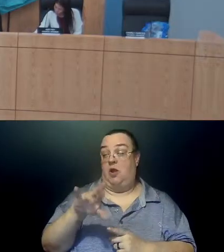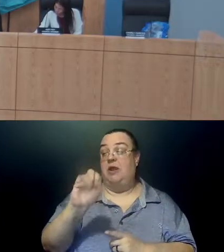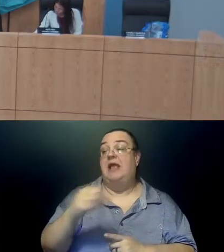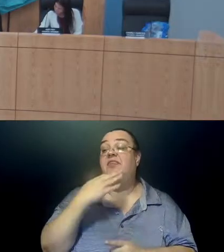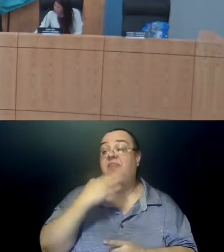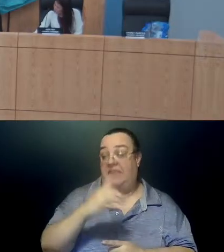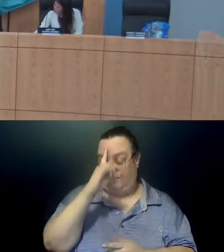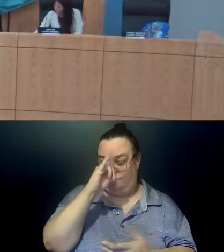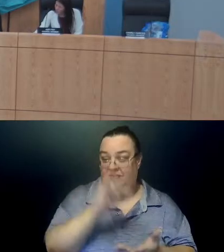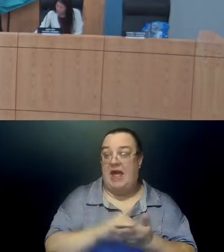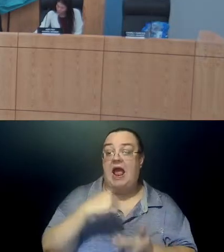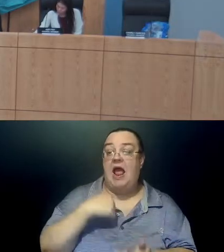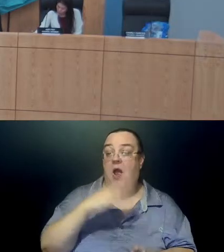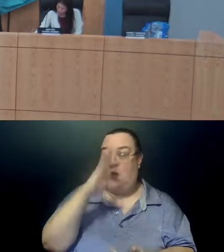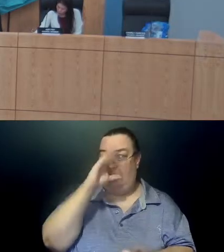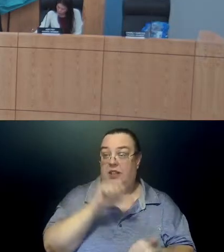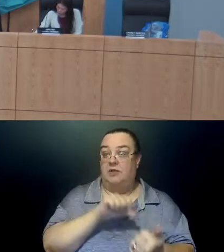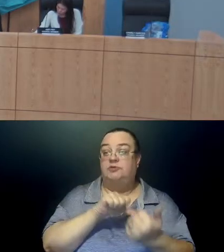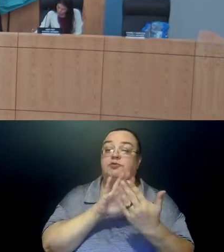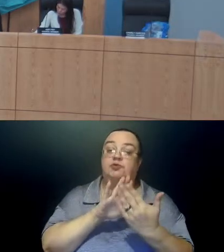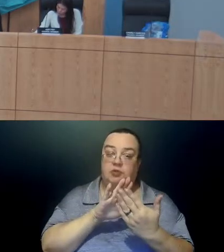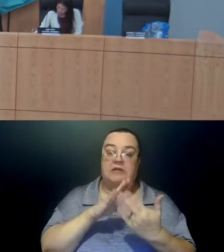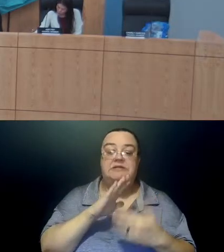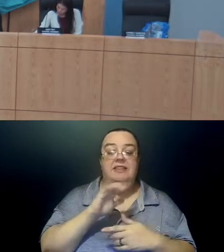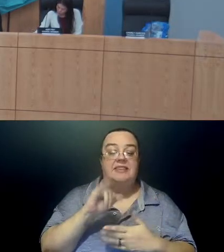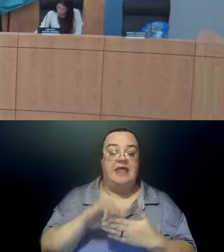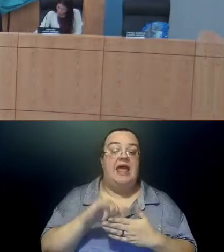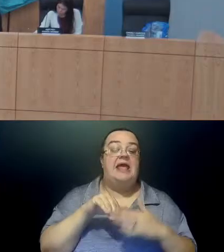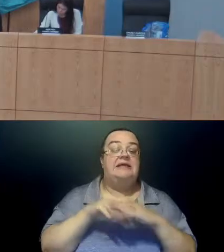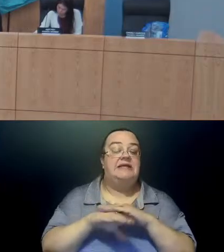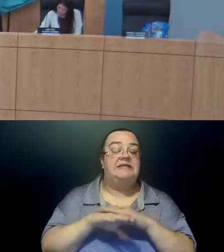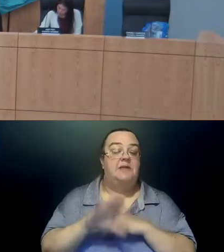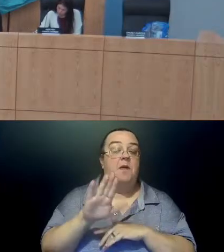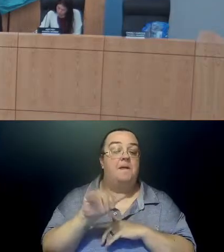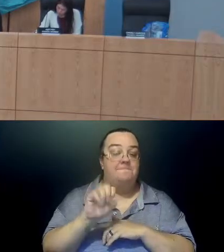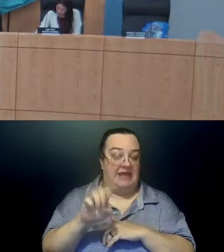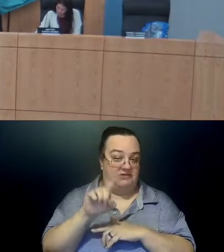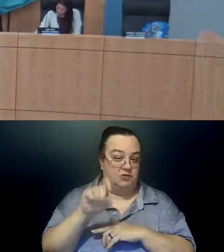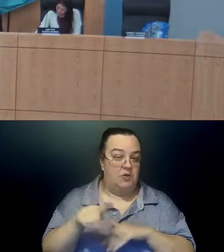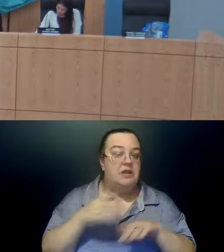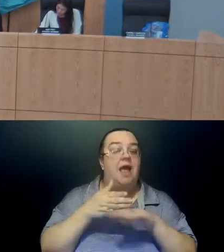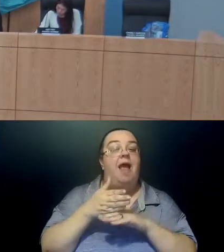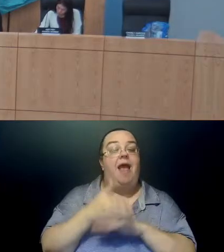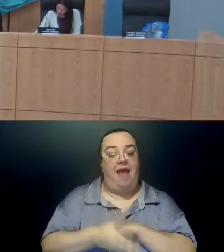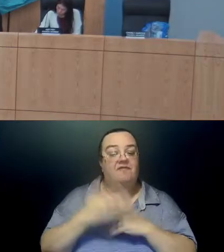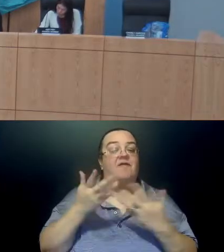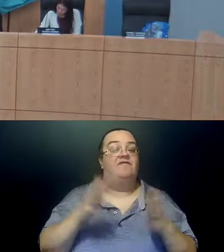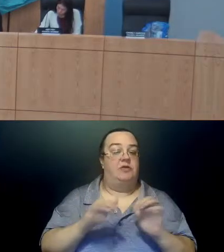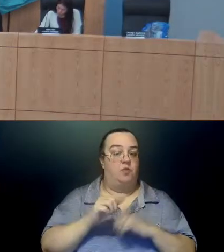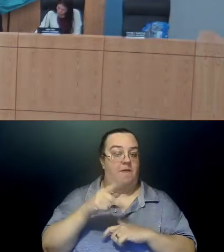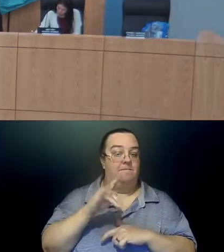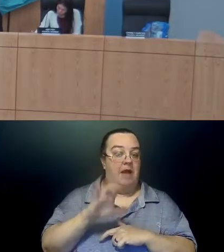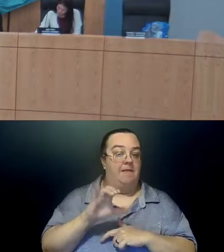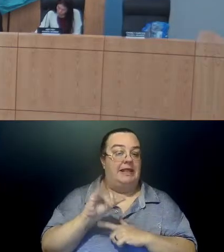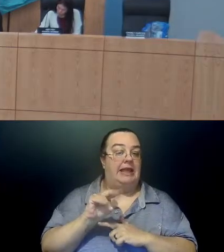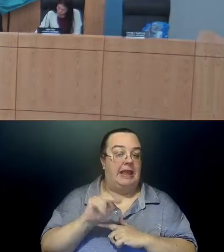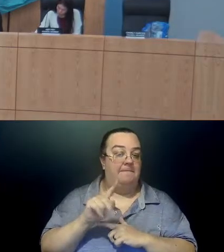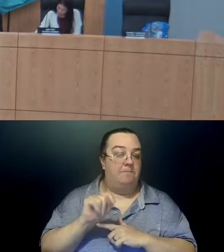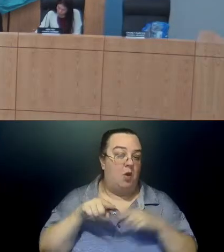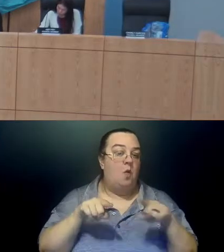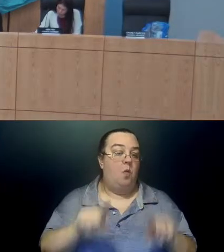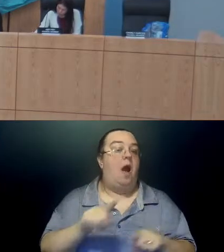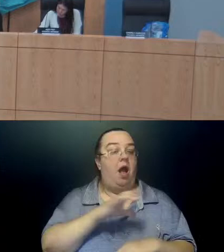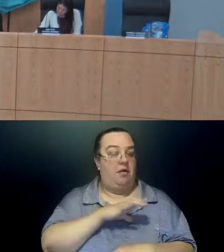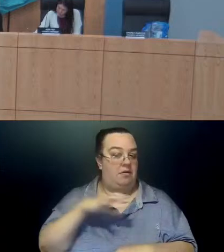address the assessable base question after the public input is finished while the council's talking, but